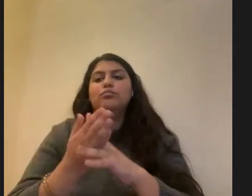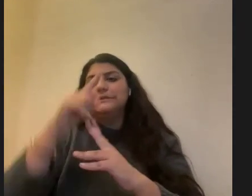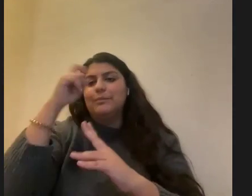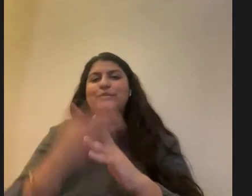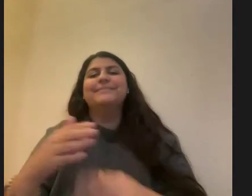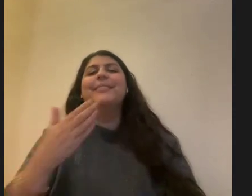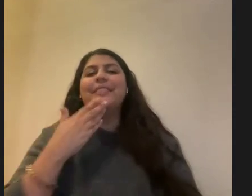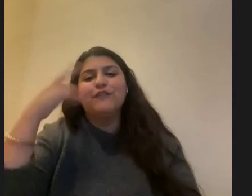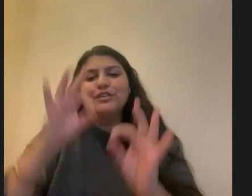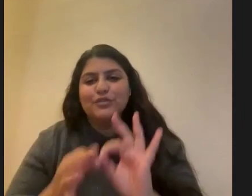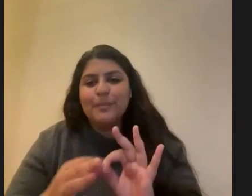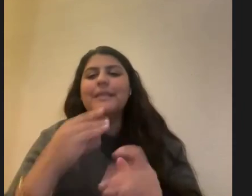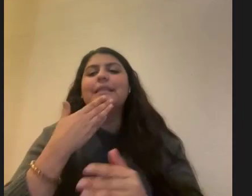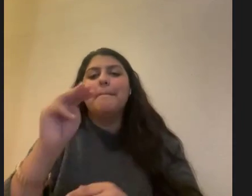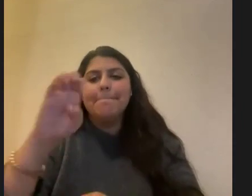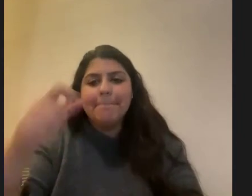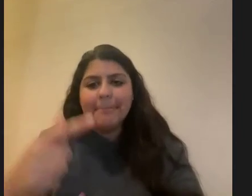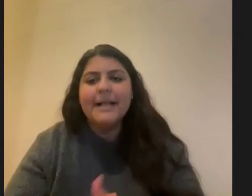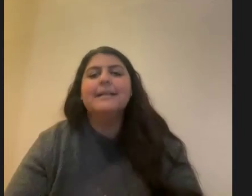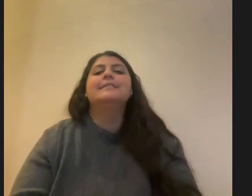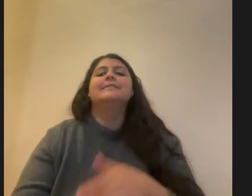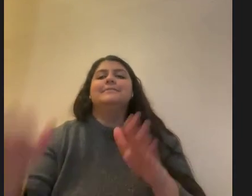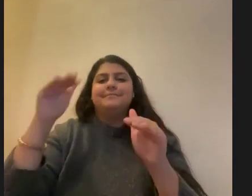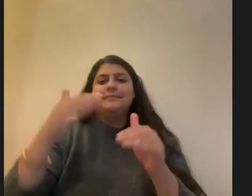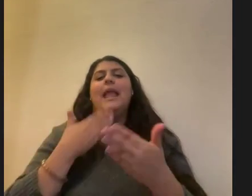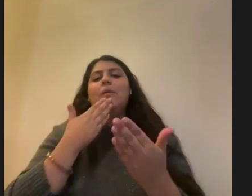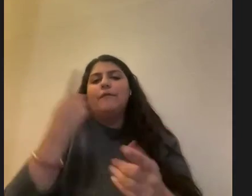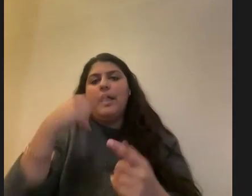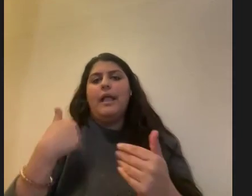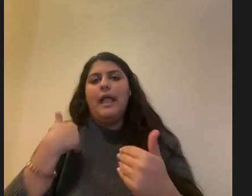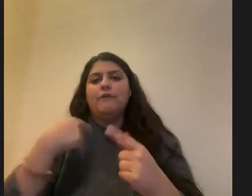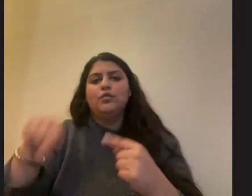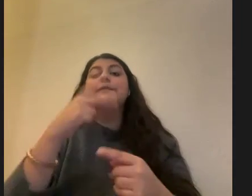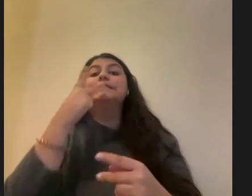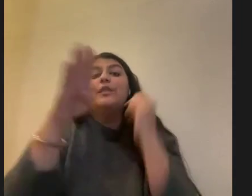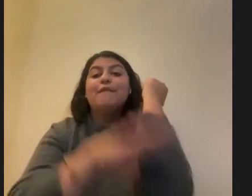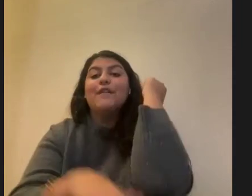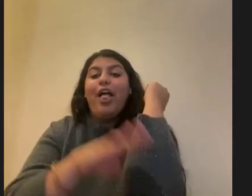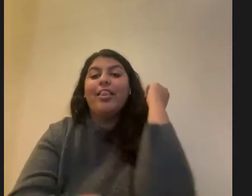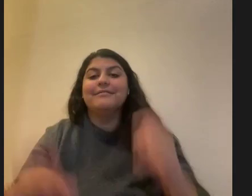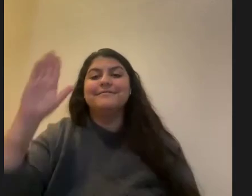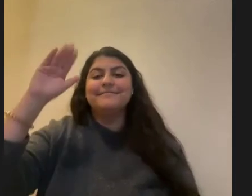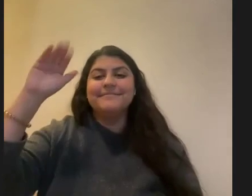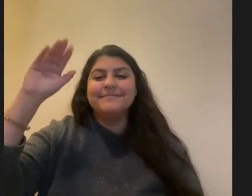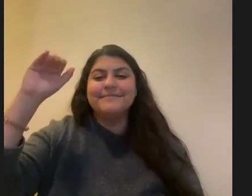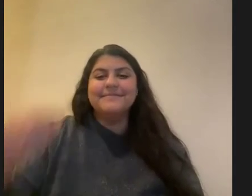for interpreting for us. We're very grateful to have you. And everybody else, we'll see you in the fall. Bye. Bye.